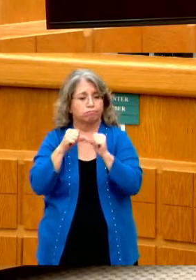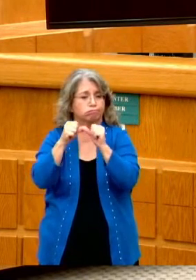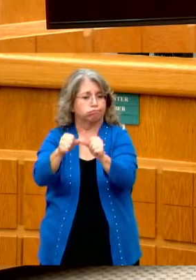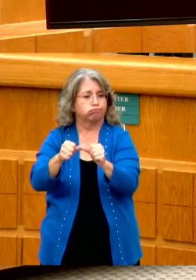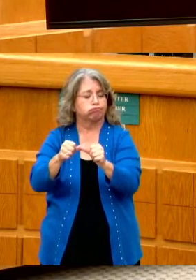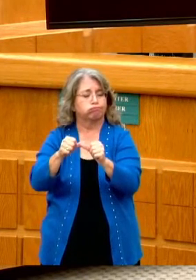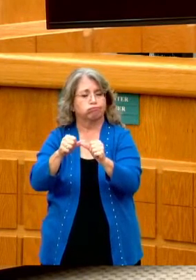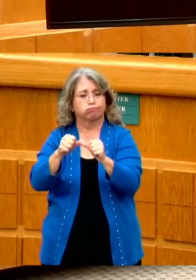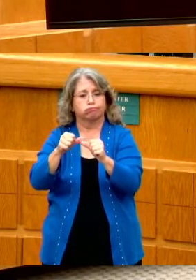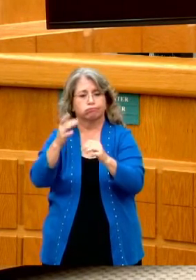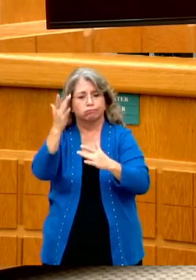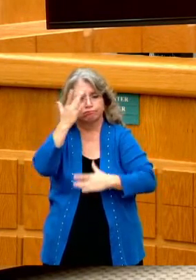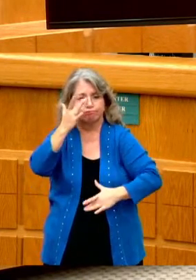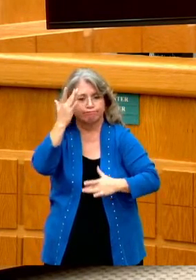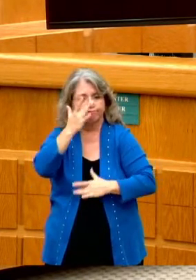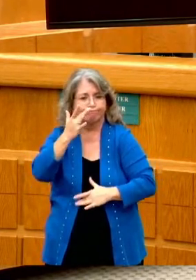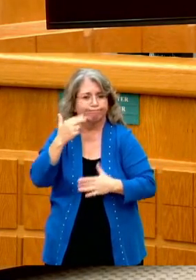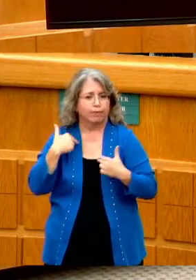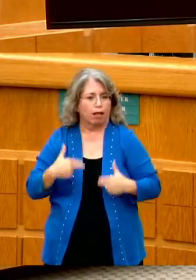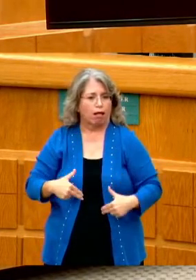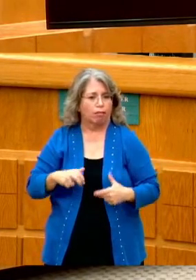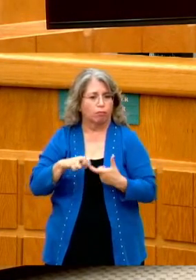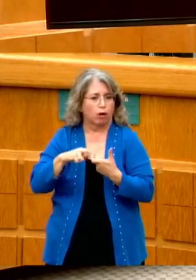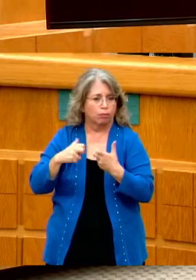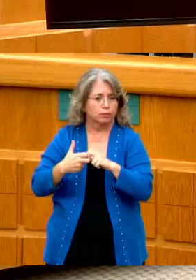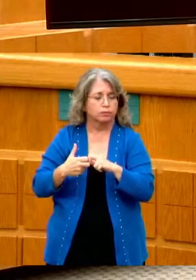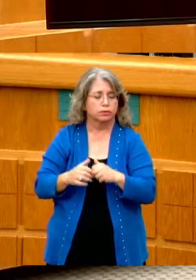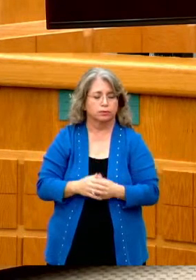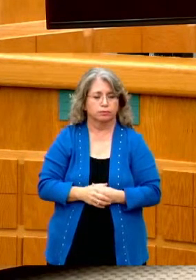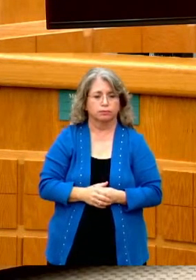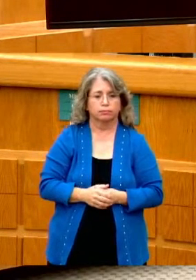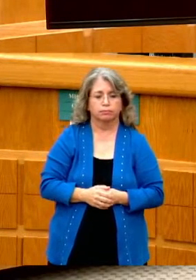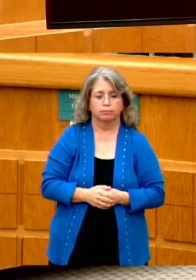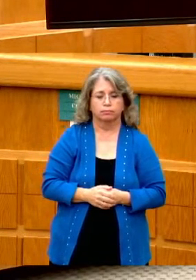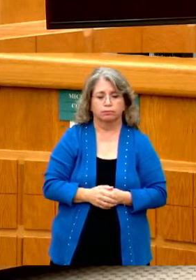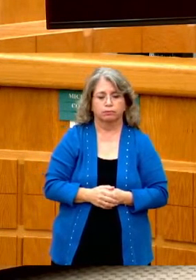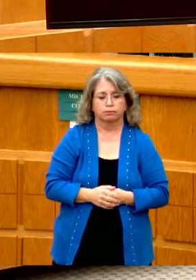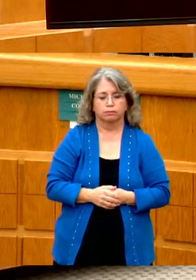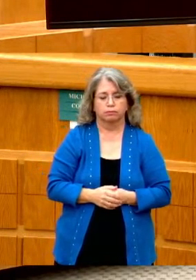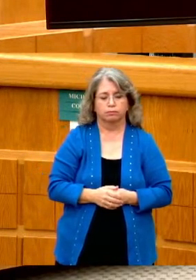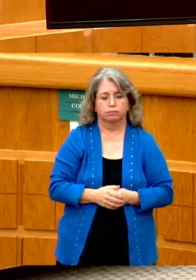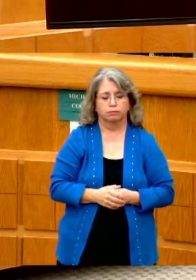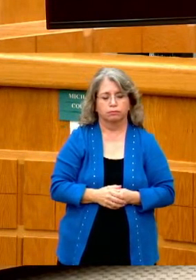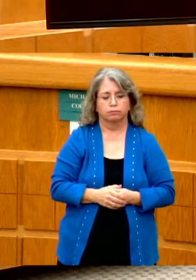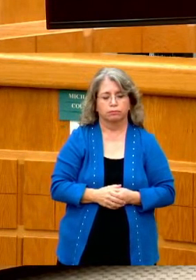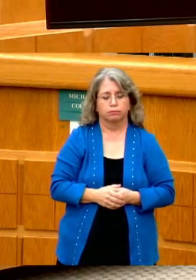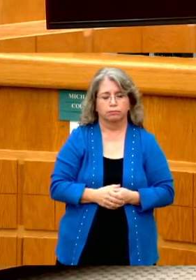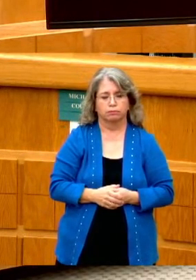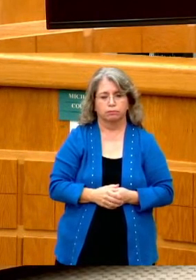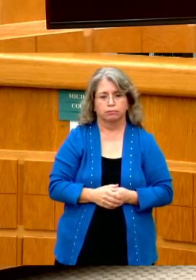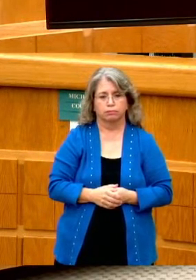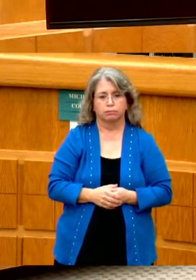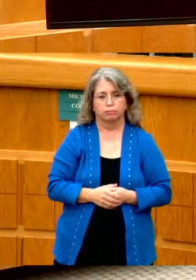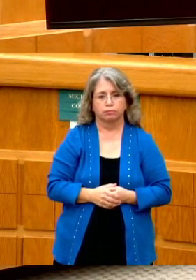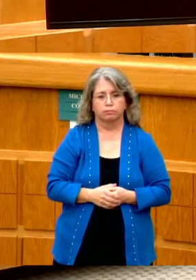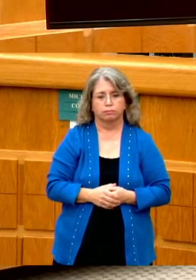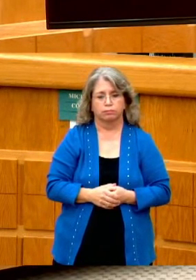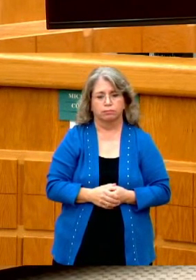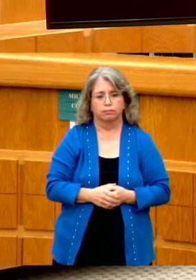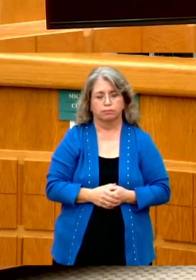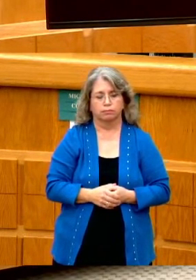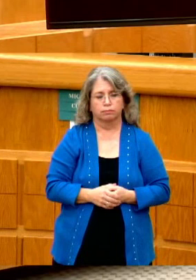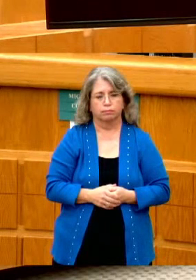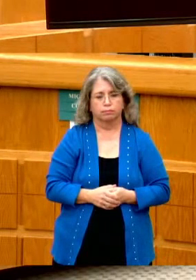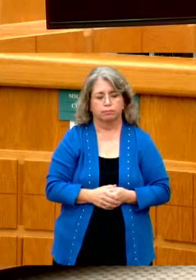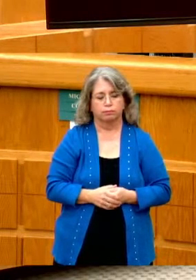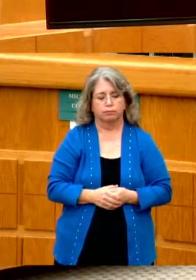empleados esenciales en las dos primeras fases? Si bien es posible que la fase no diga empleado esencial, aún puede caer en la fase 1A o 1B, si